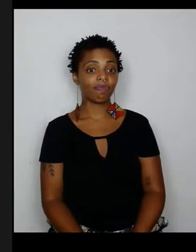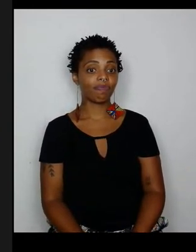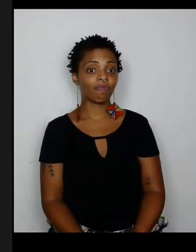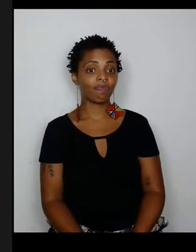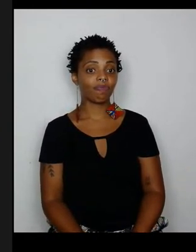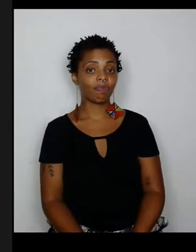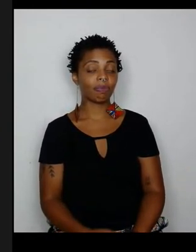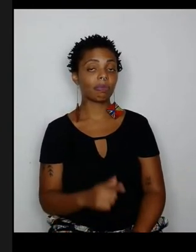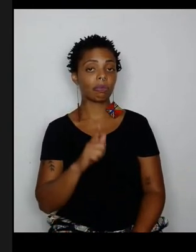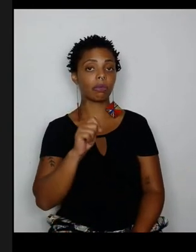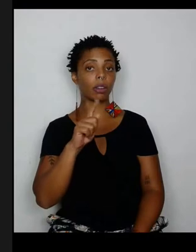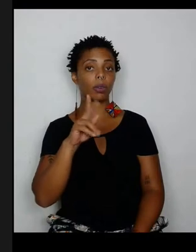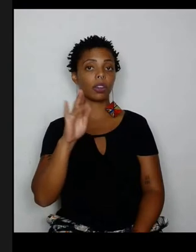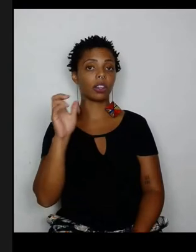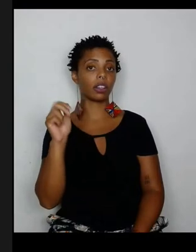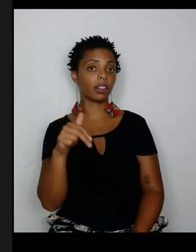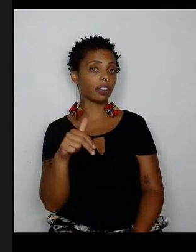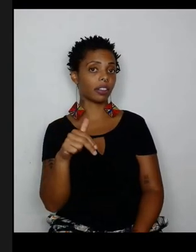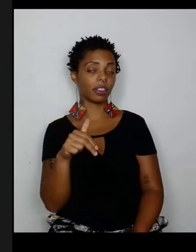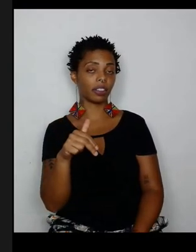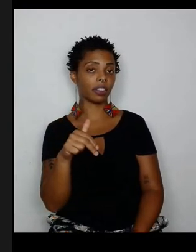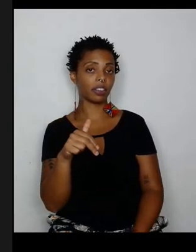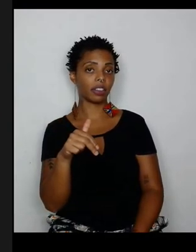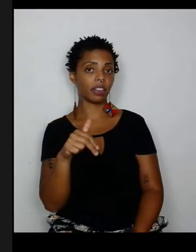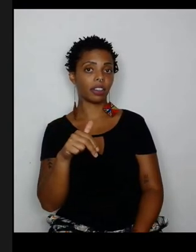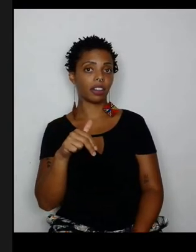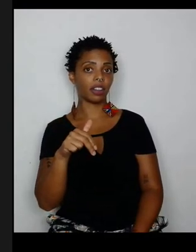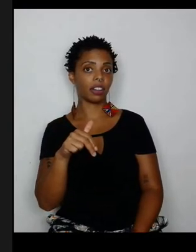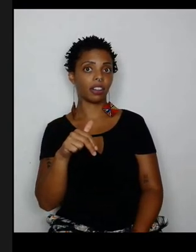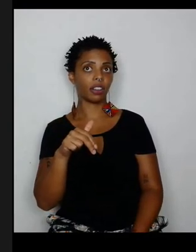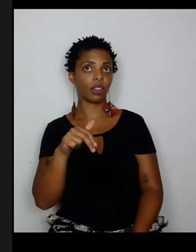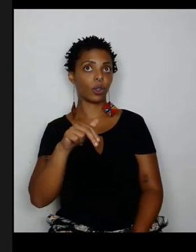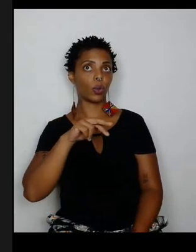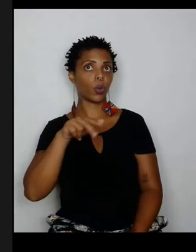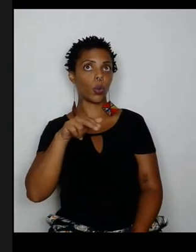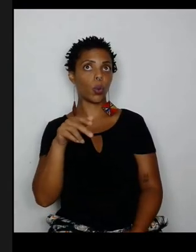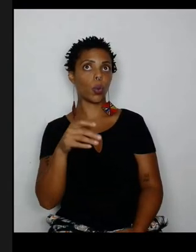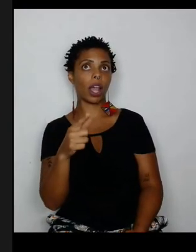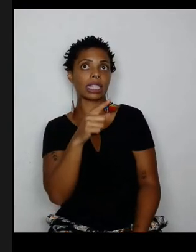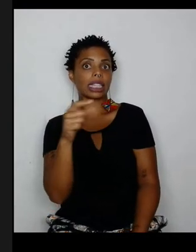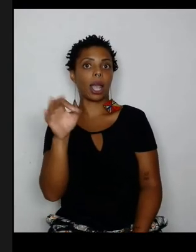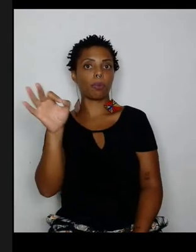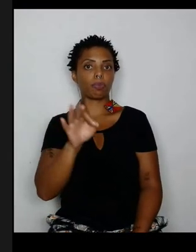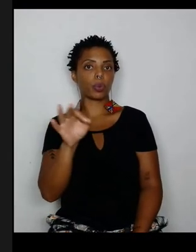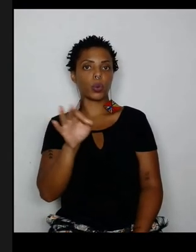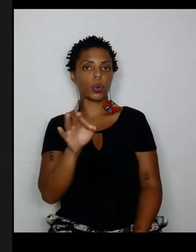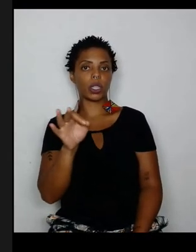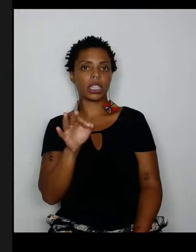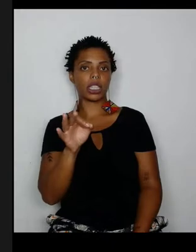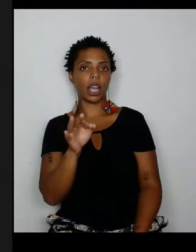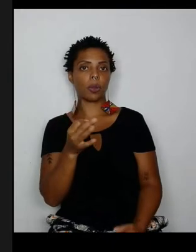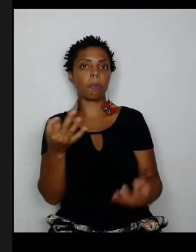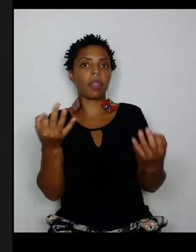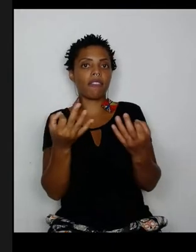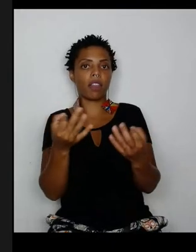he was not all bad and certainly he could have been afflicted with the european addiction to